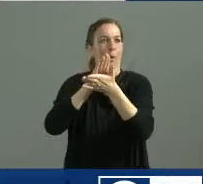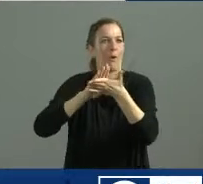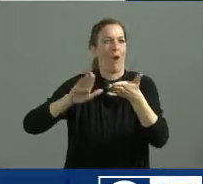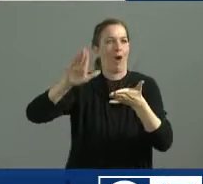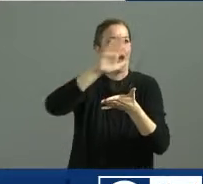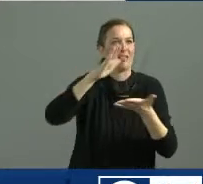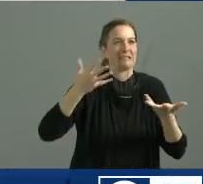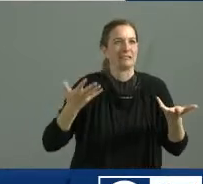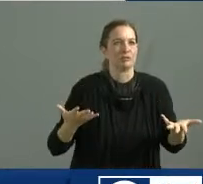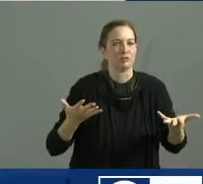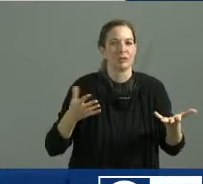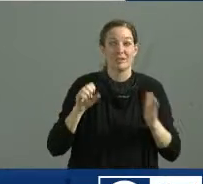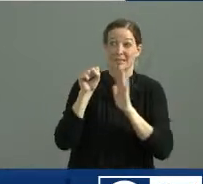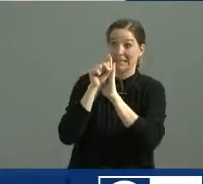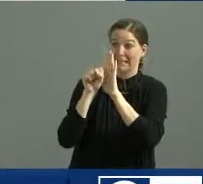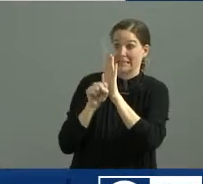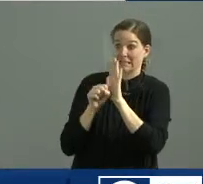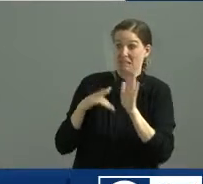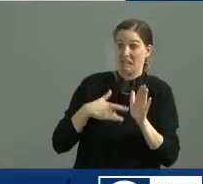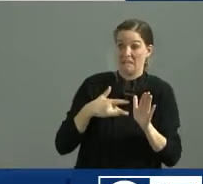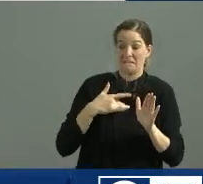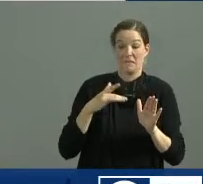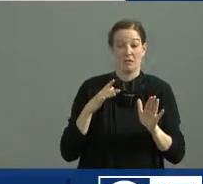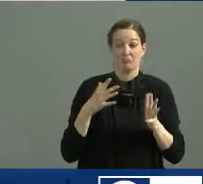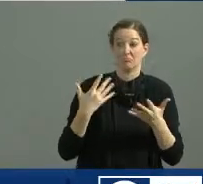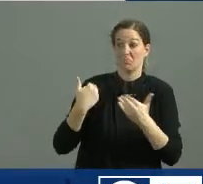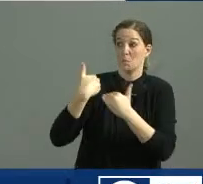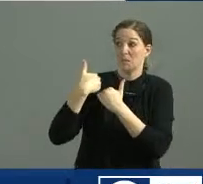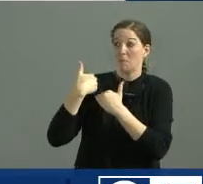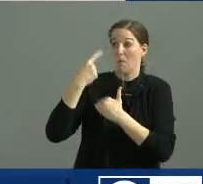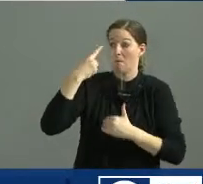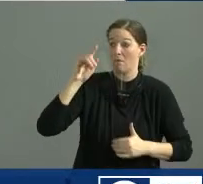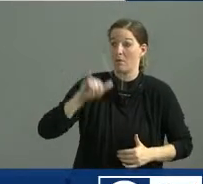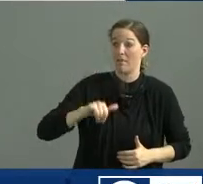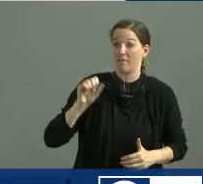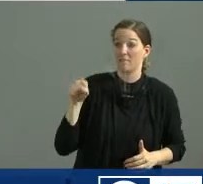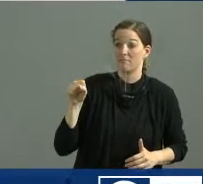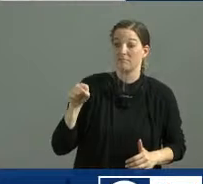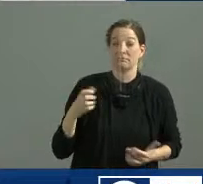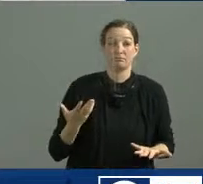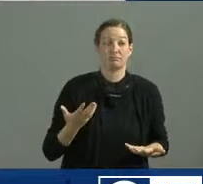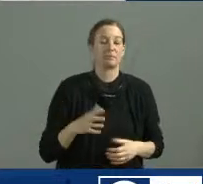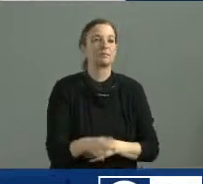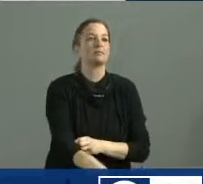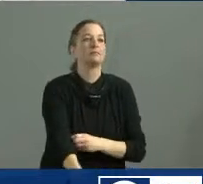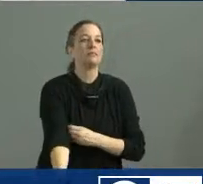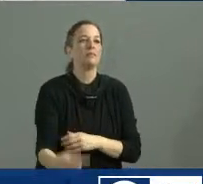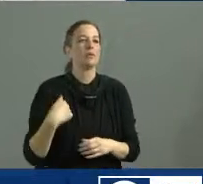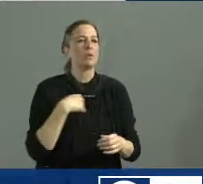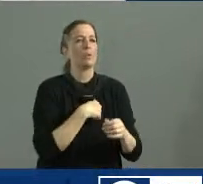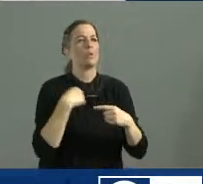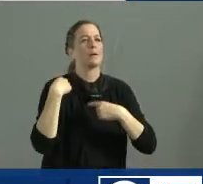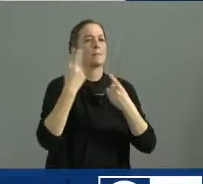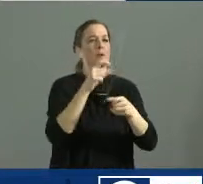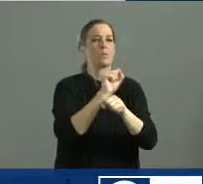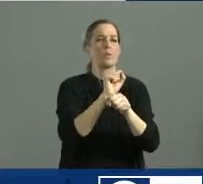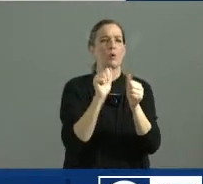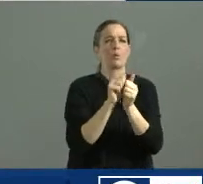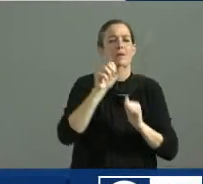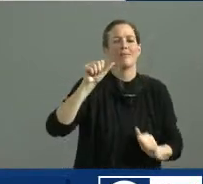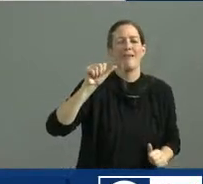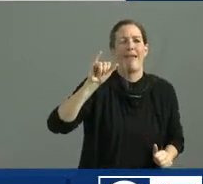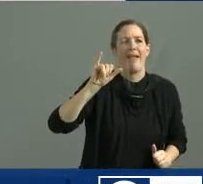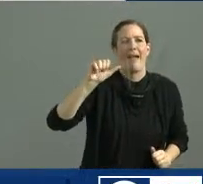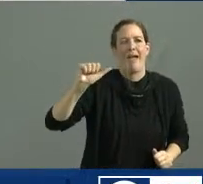So we have been working very closely with the Department of Education and the AIA over the last couple of months to make